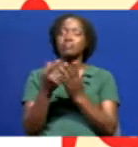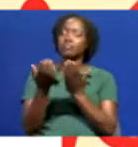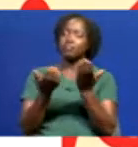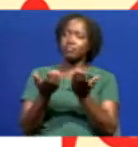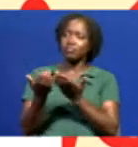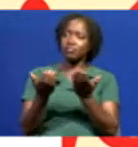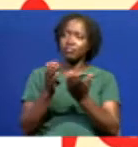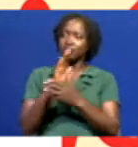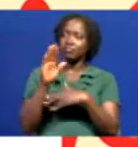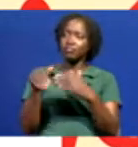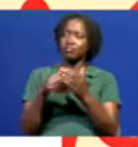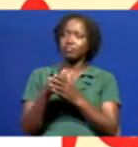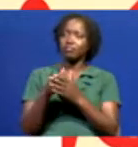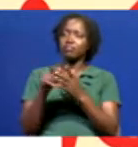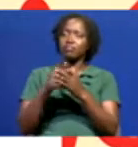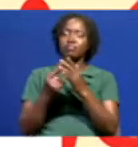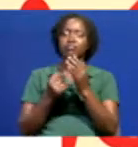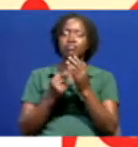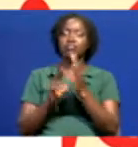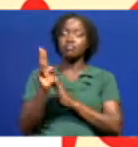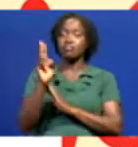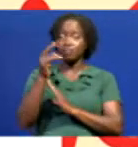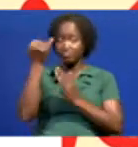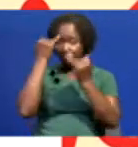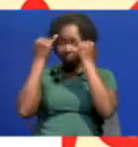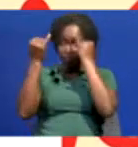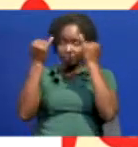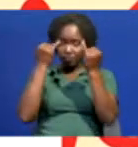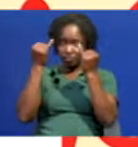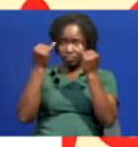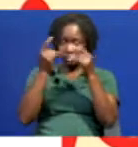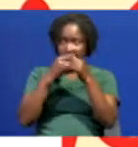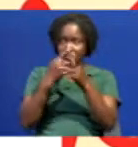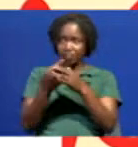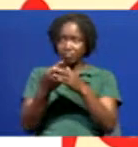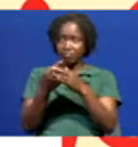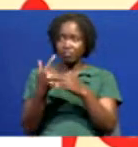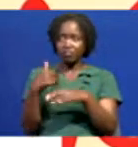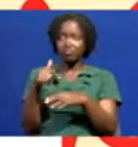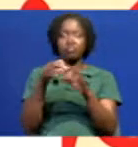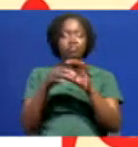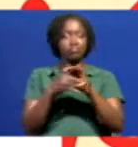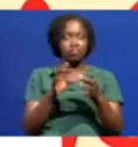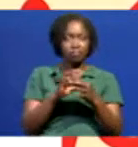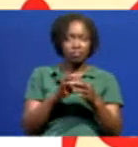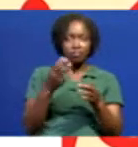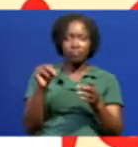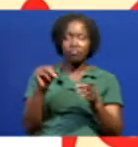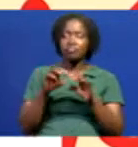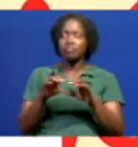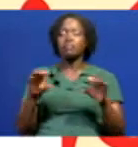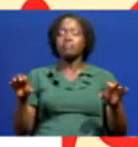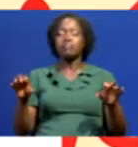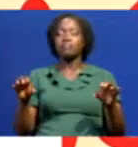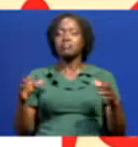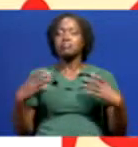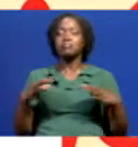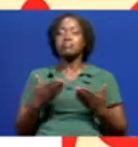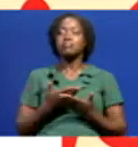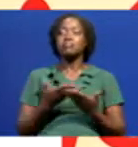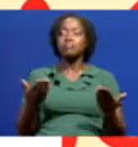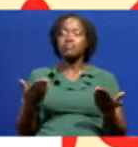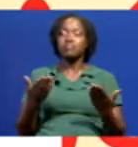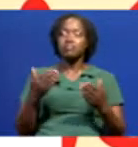businesses, all those startup ideas, because they are ideas. Then we connect them to the market. The market is